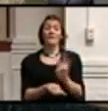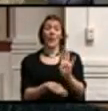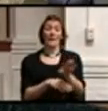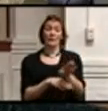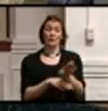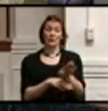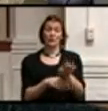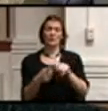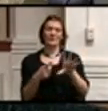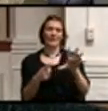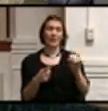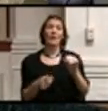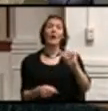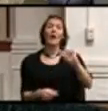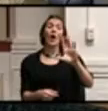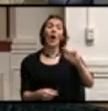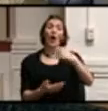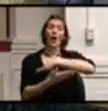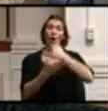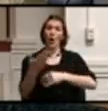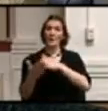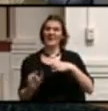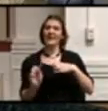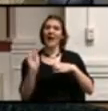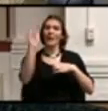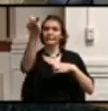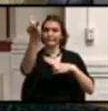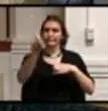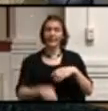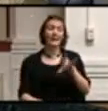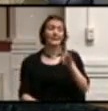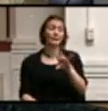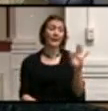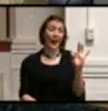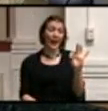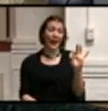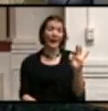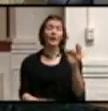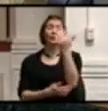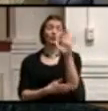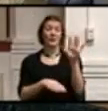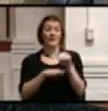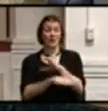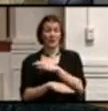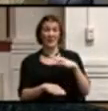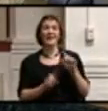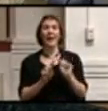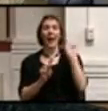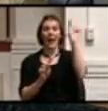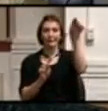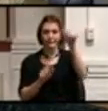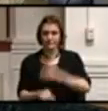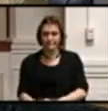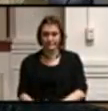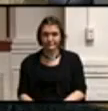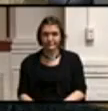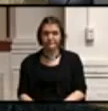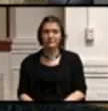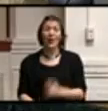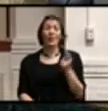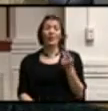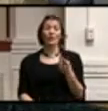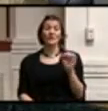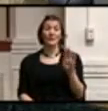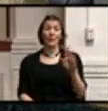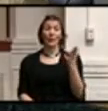o'clock to 5:30, Arts Committee at the Hannah Cosman Meeting Room. 7 to 9 p.m., Tree Advisory Committee at the Hannah Cosman Meeting Room.